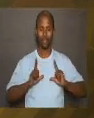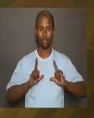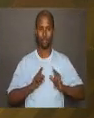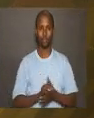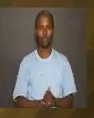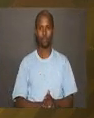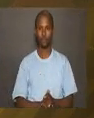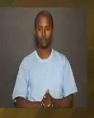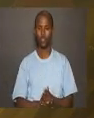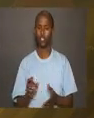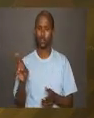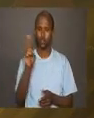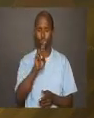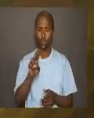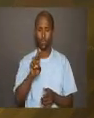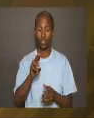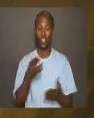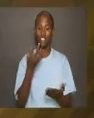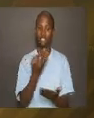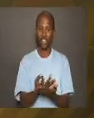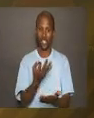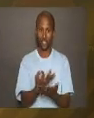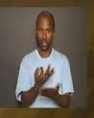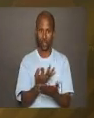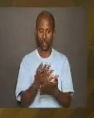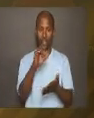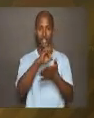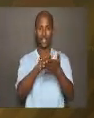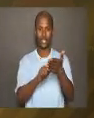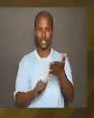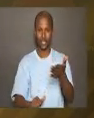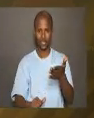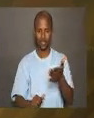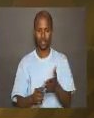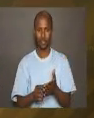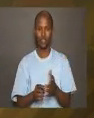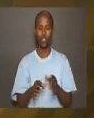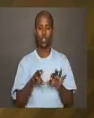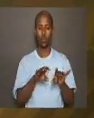real life. It is used in financial analysis,